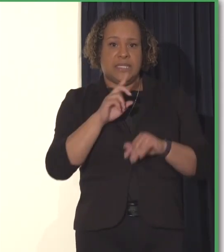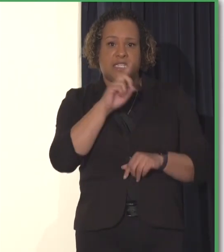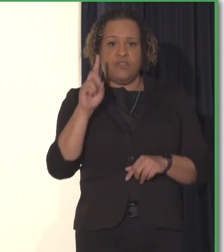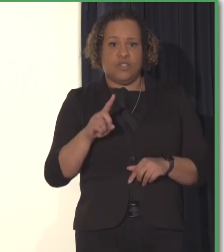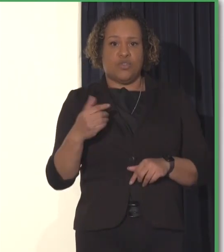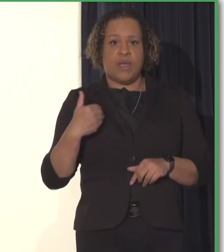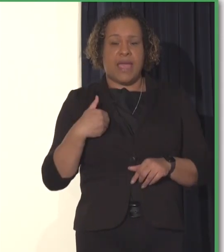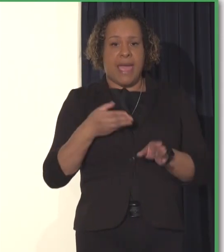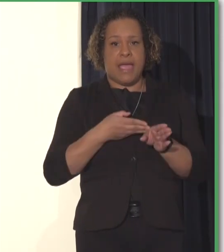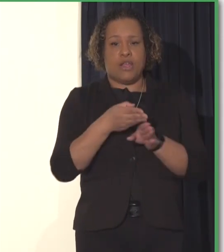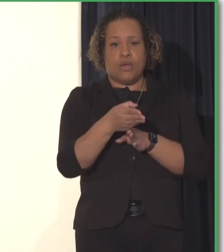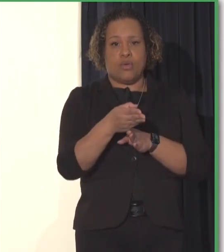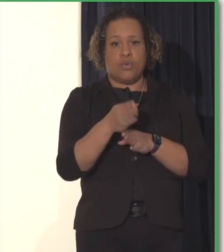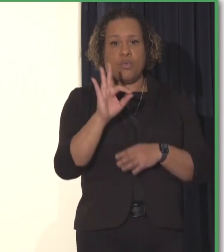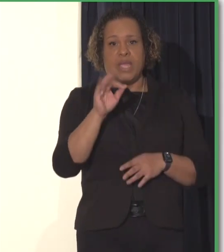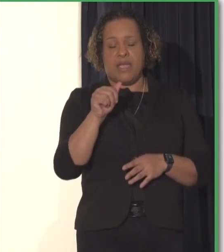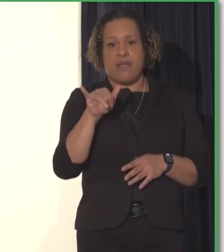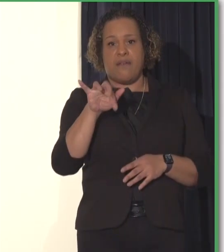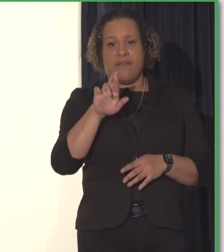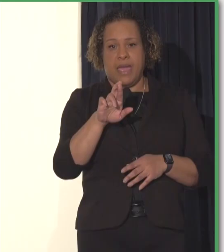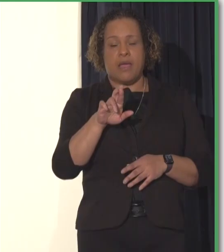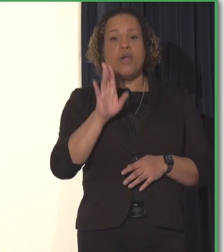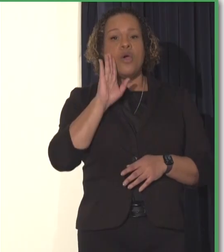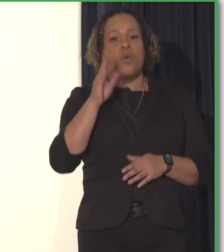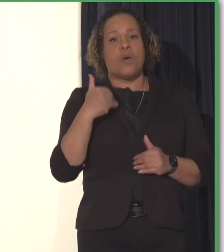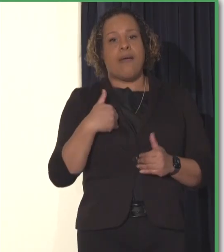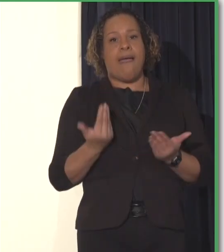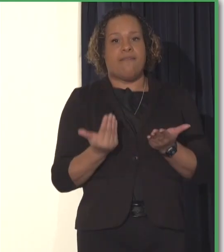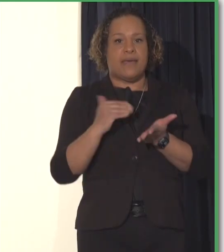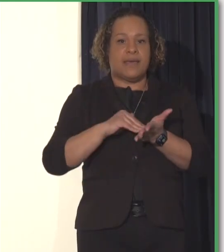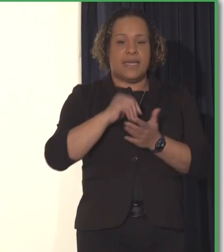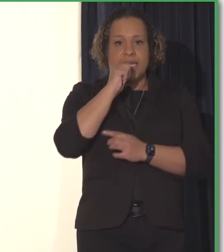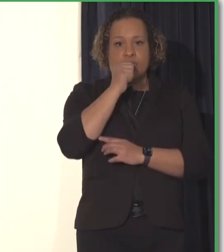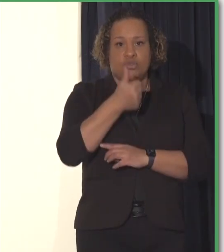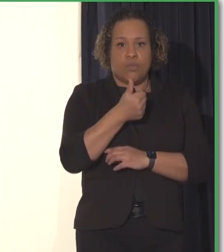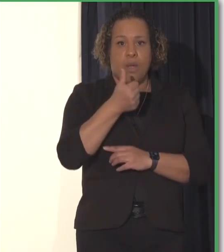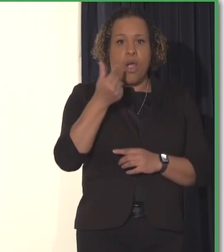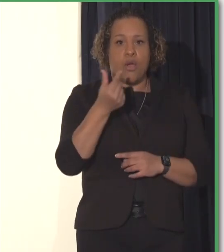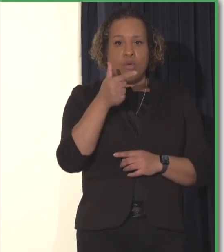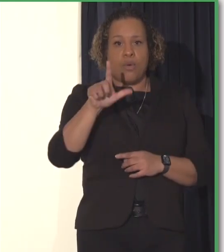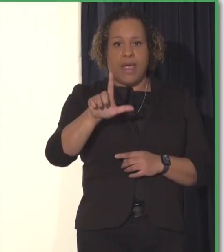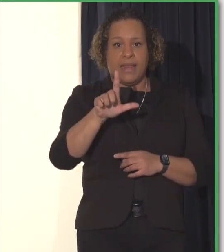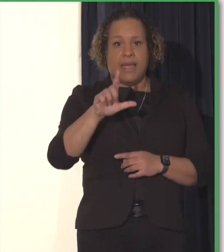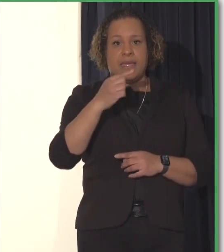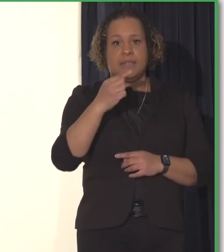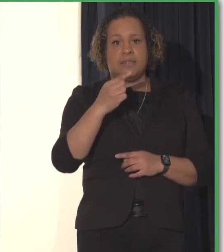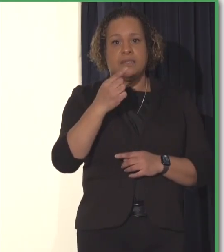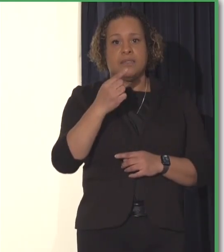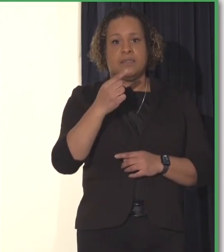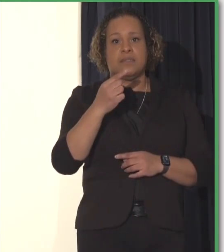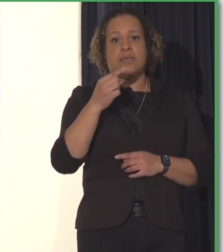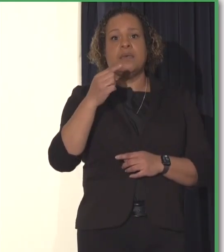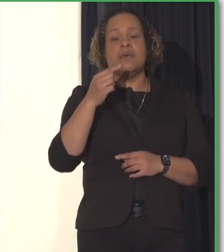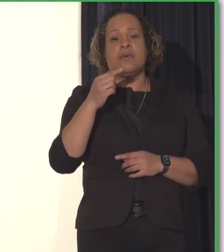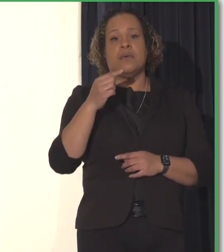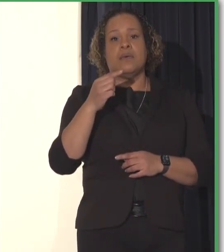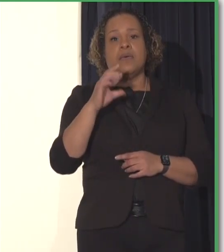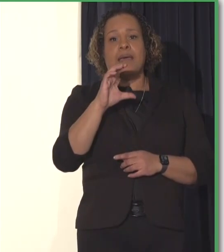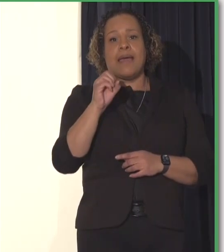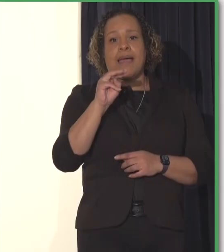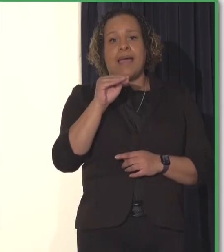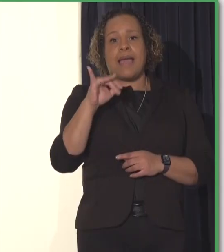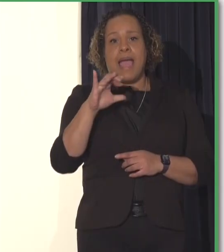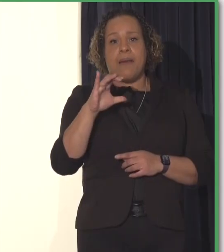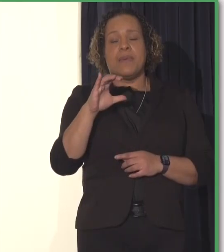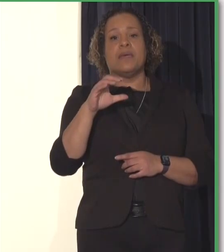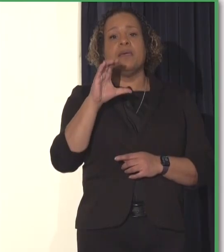up actually tomorrow. It's going to be at the Great Lakes Comic Con in Warren, Michigan. Now,